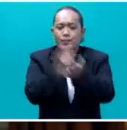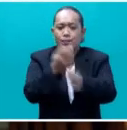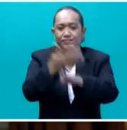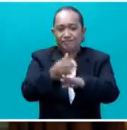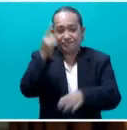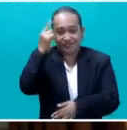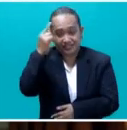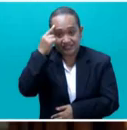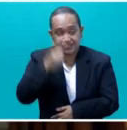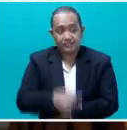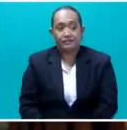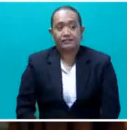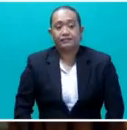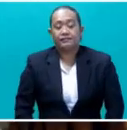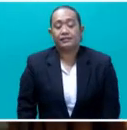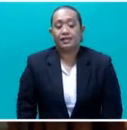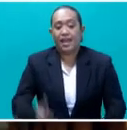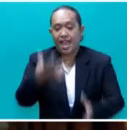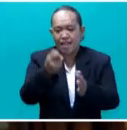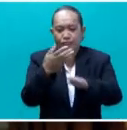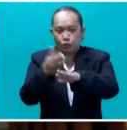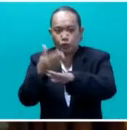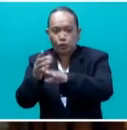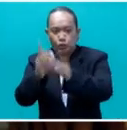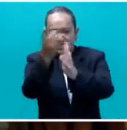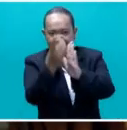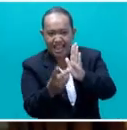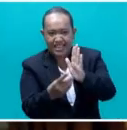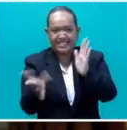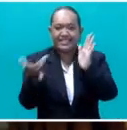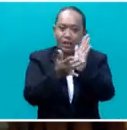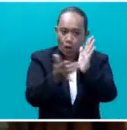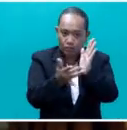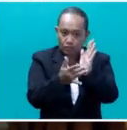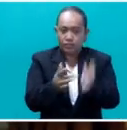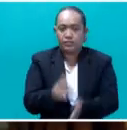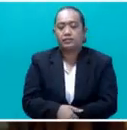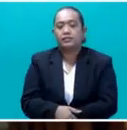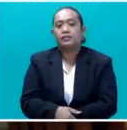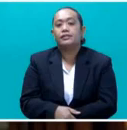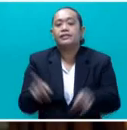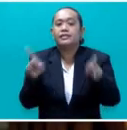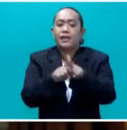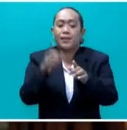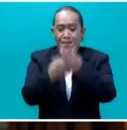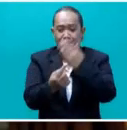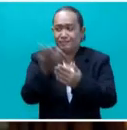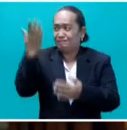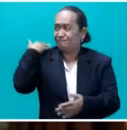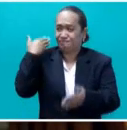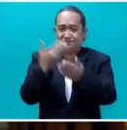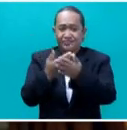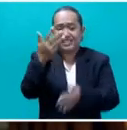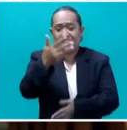planning backed by innovative designs and technologies. Mr. Speaker, sir, since 1946, there had been